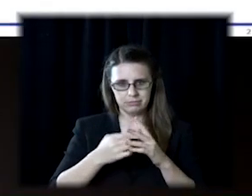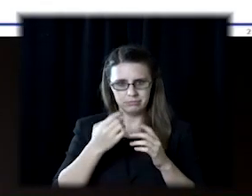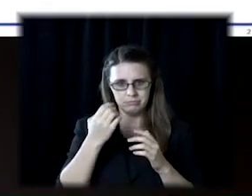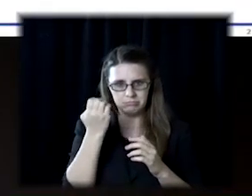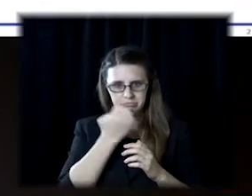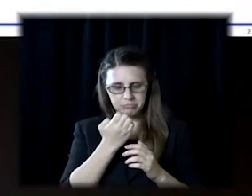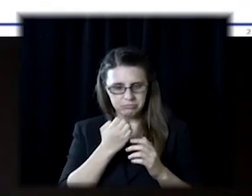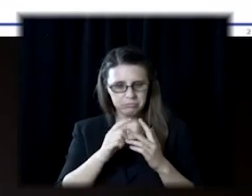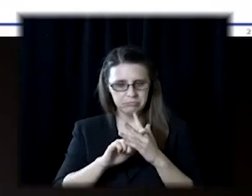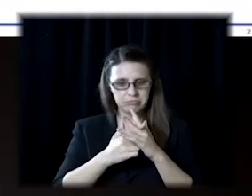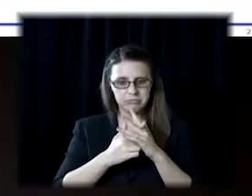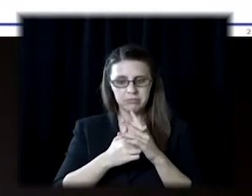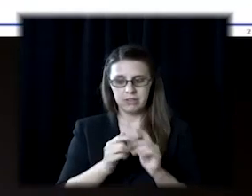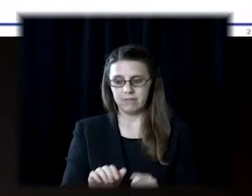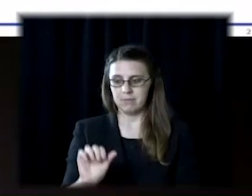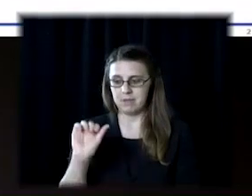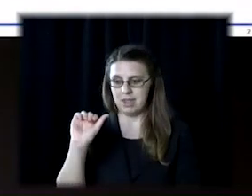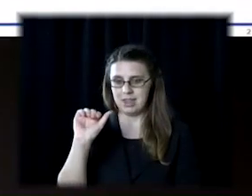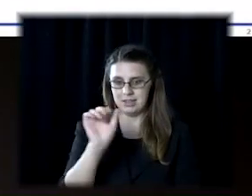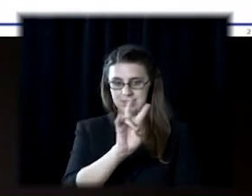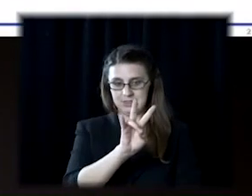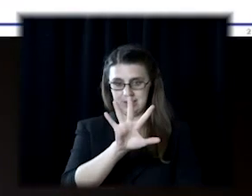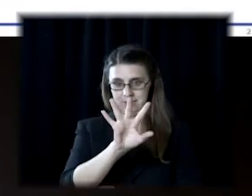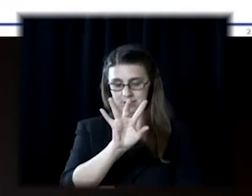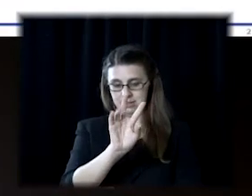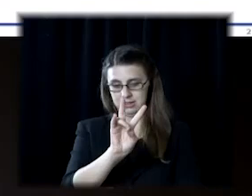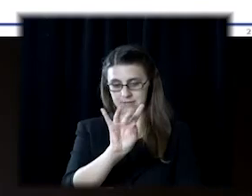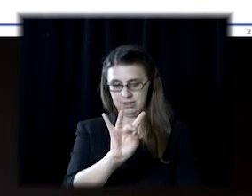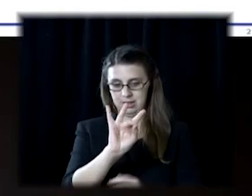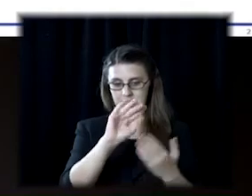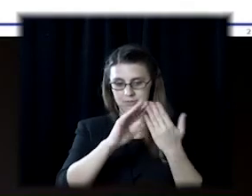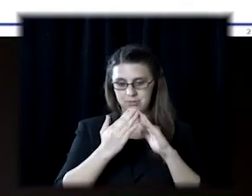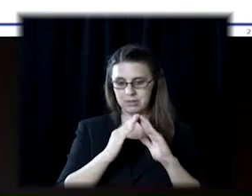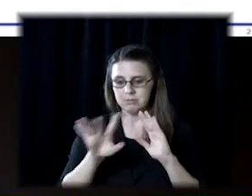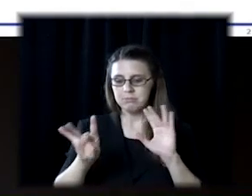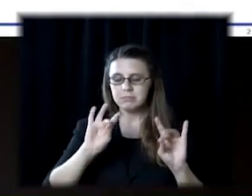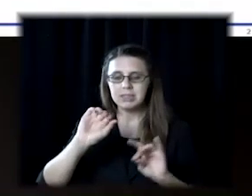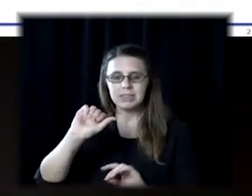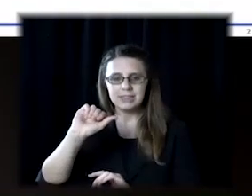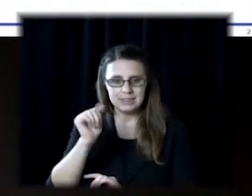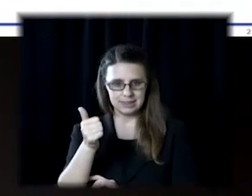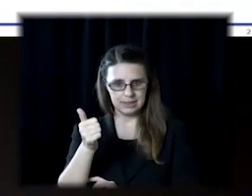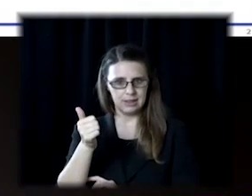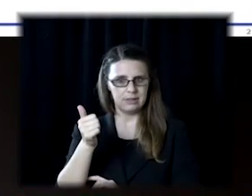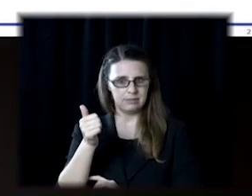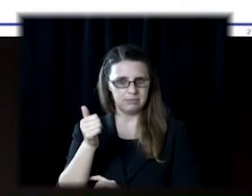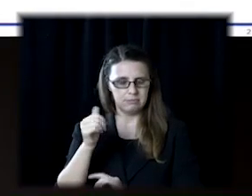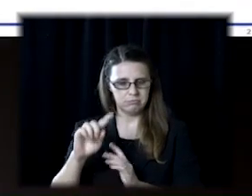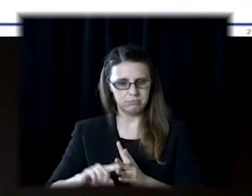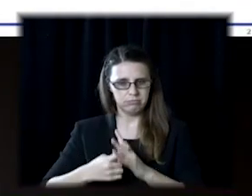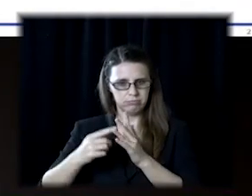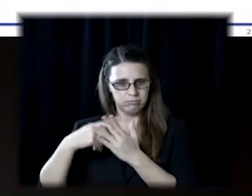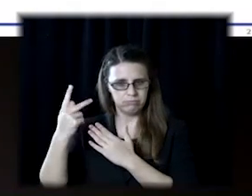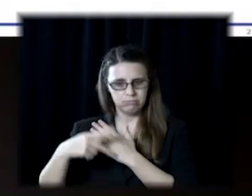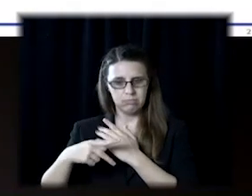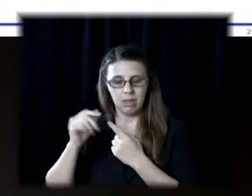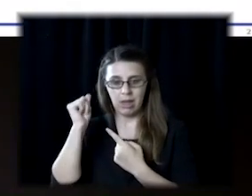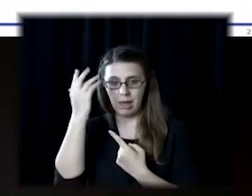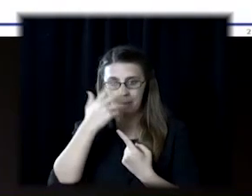and budgets from 10 of the 78 municipalities. And the 10 selected municipalities are